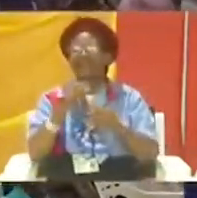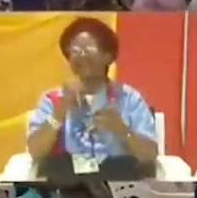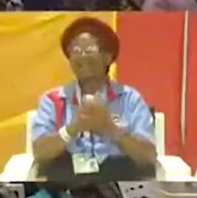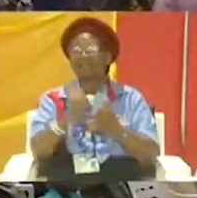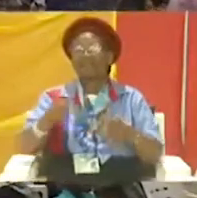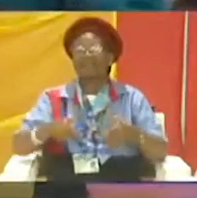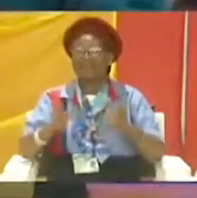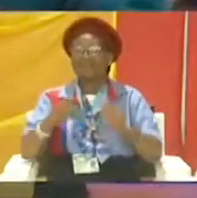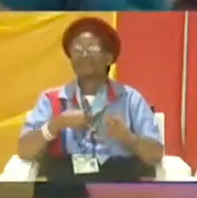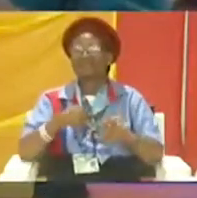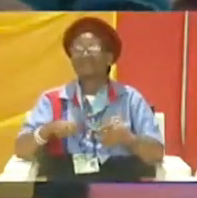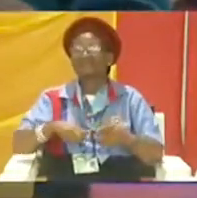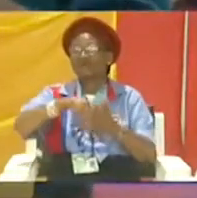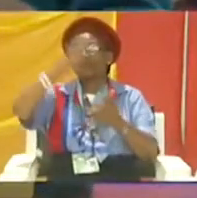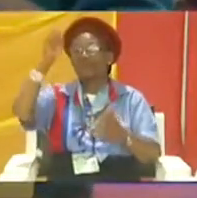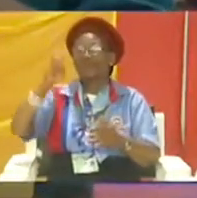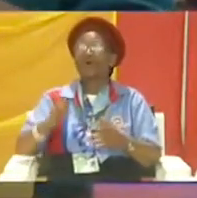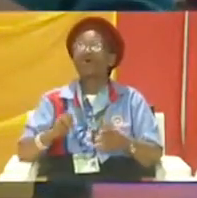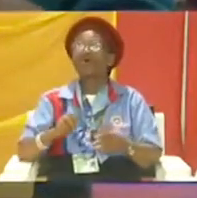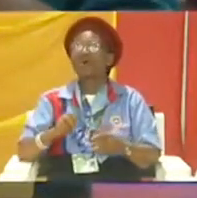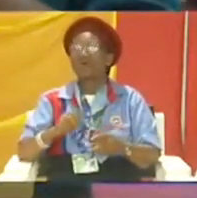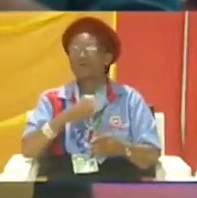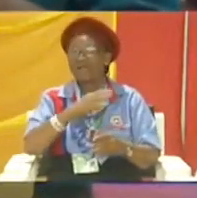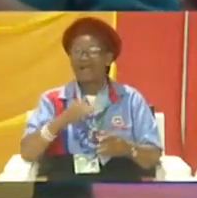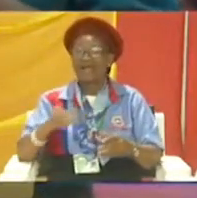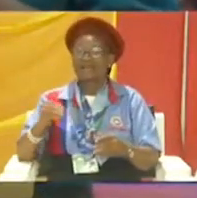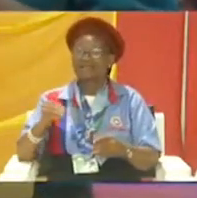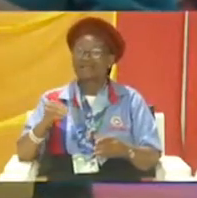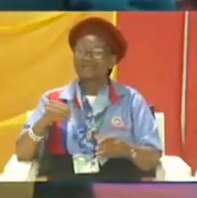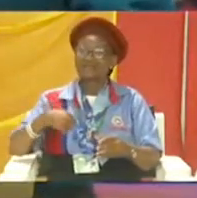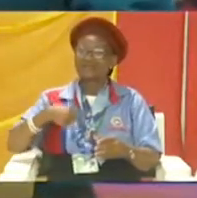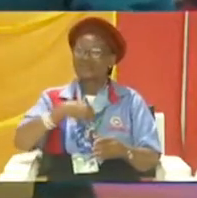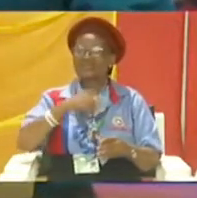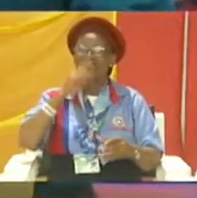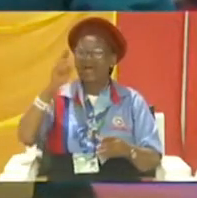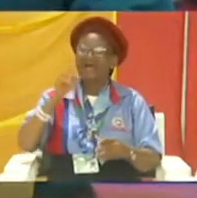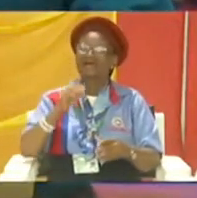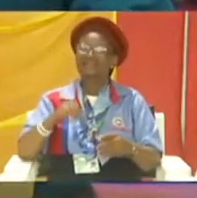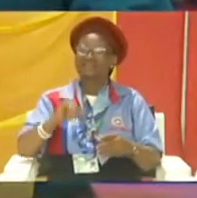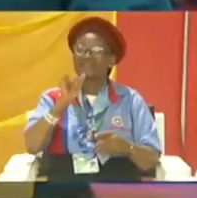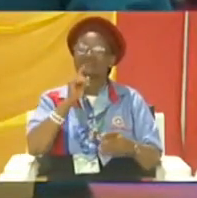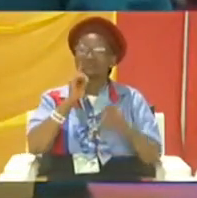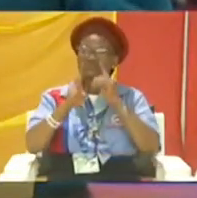Let me jump on to when we're still talking about physical,